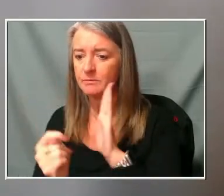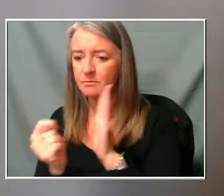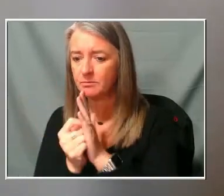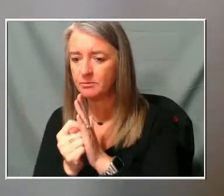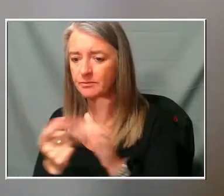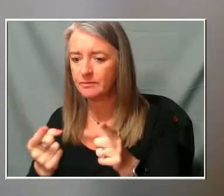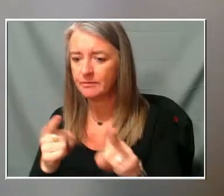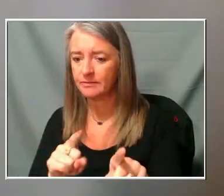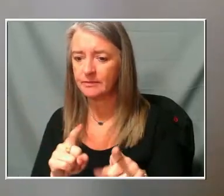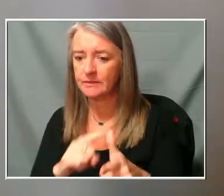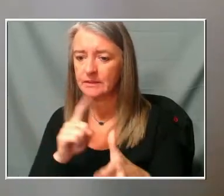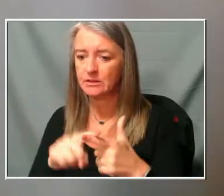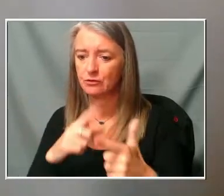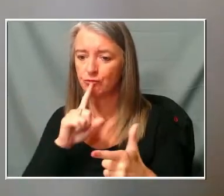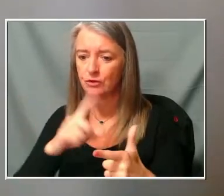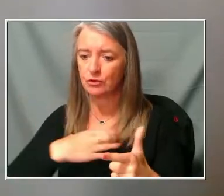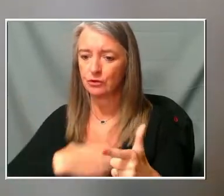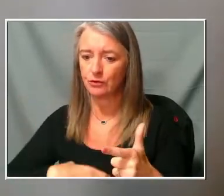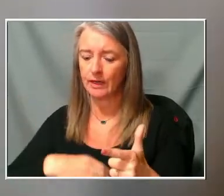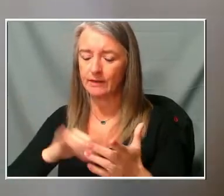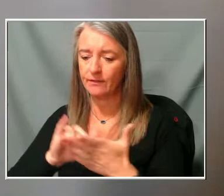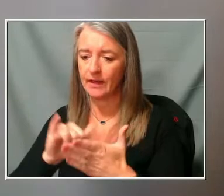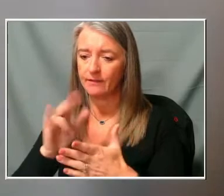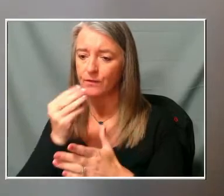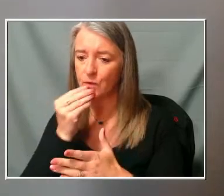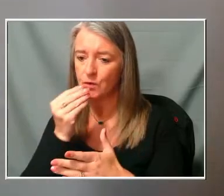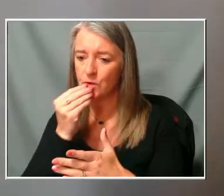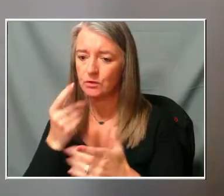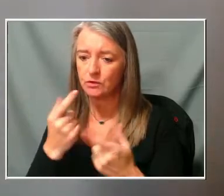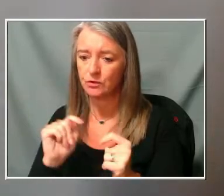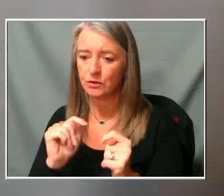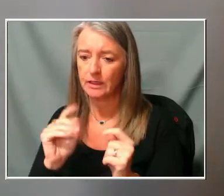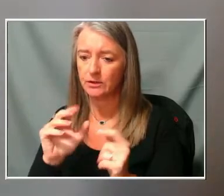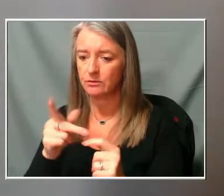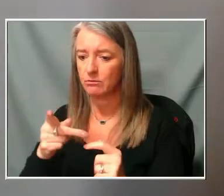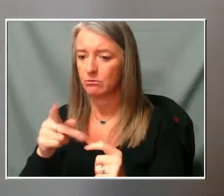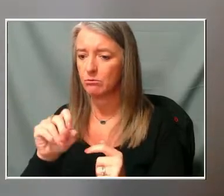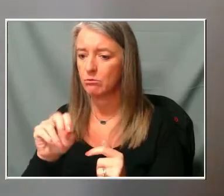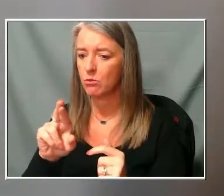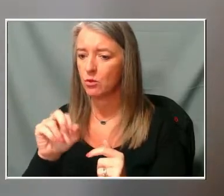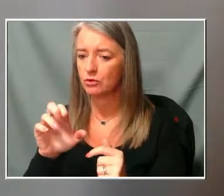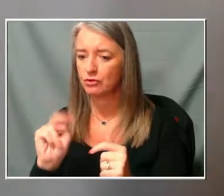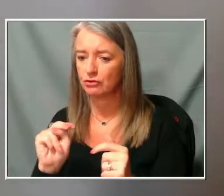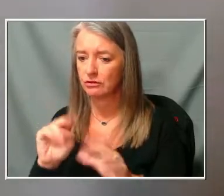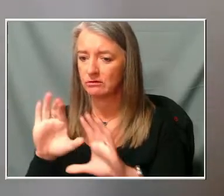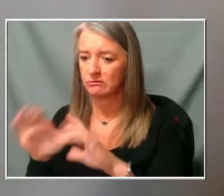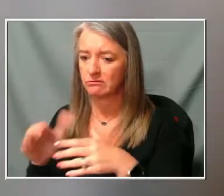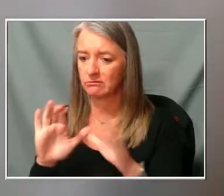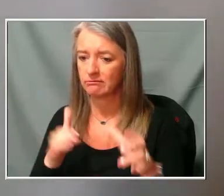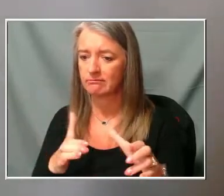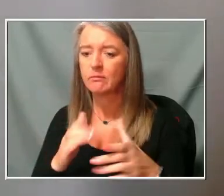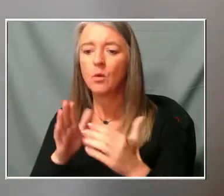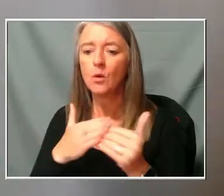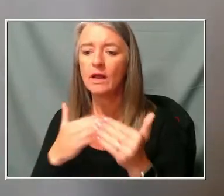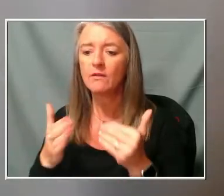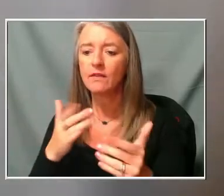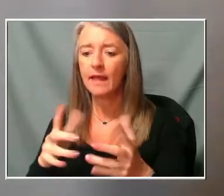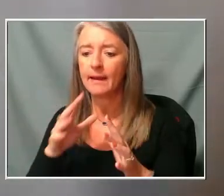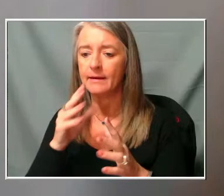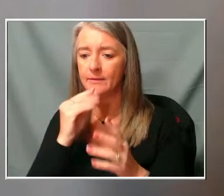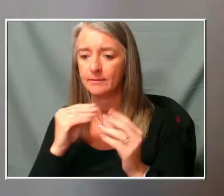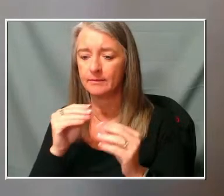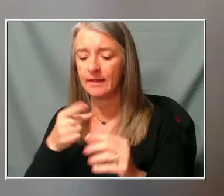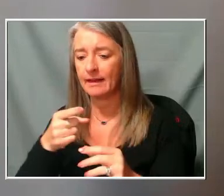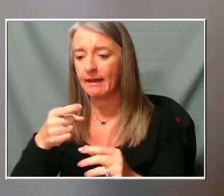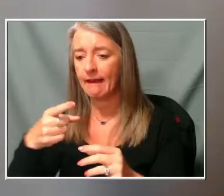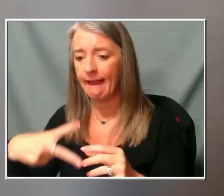by until you really start to crave those things. So that's where, trying to portion it to whatever, that meal needs, a quarter of your plate,